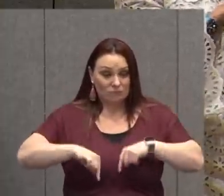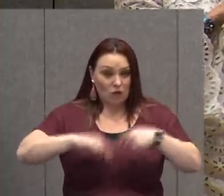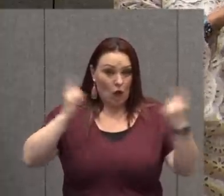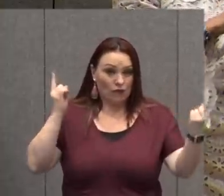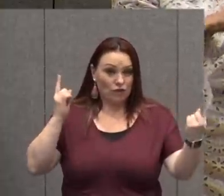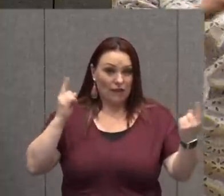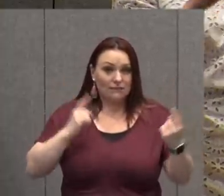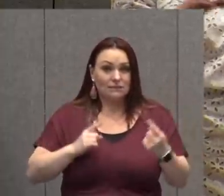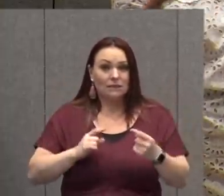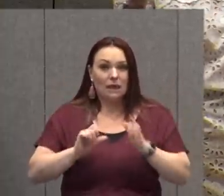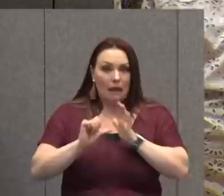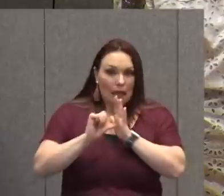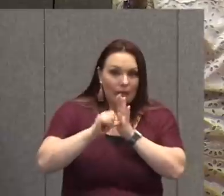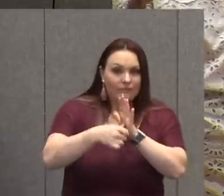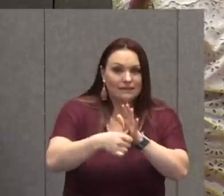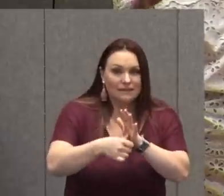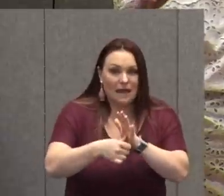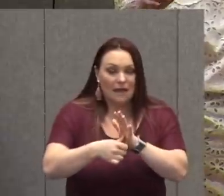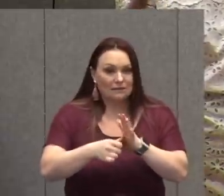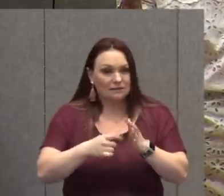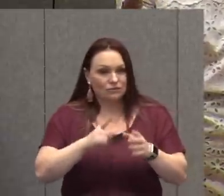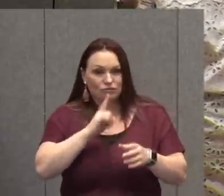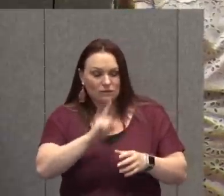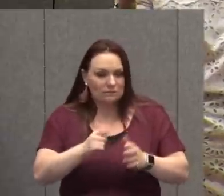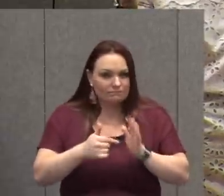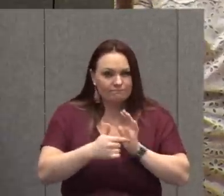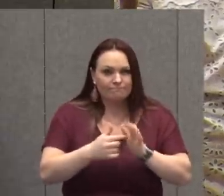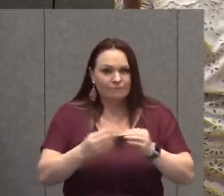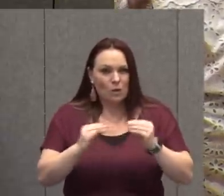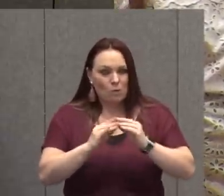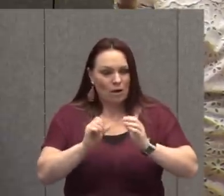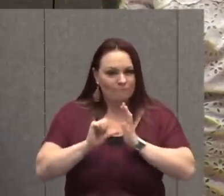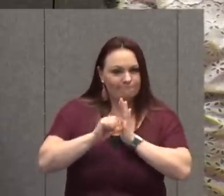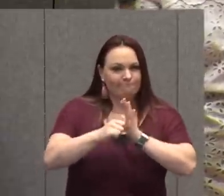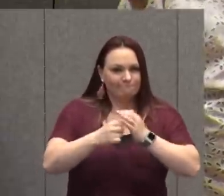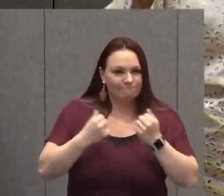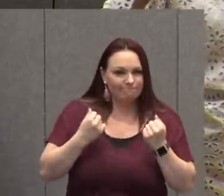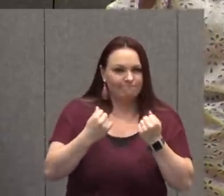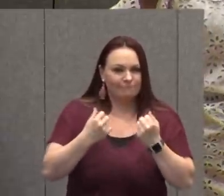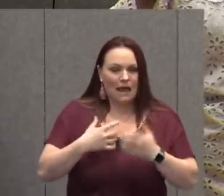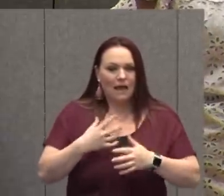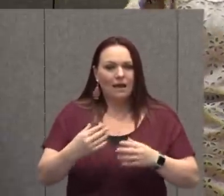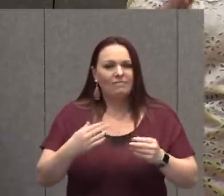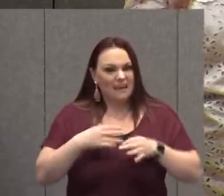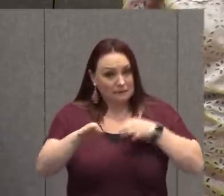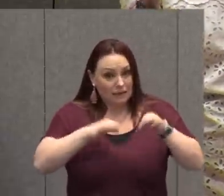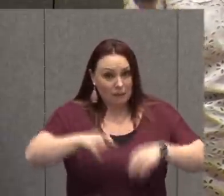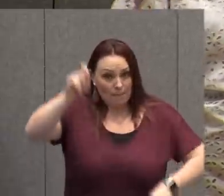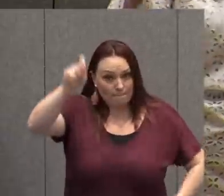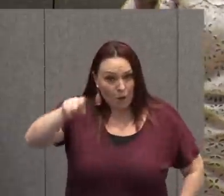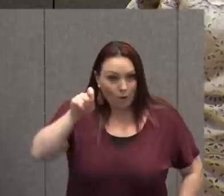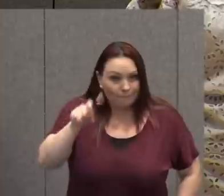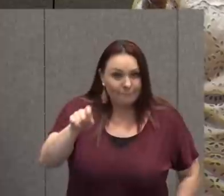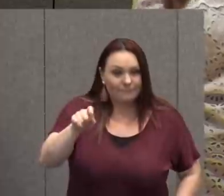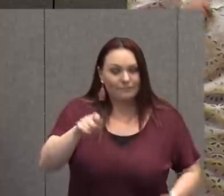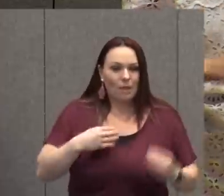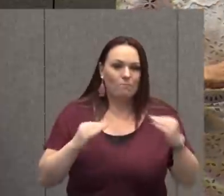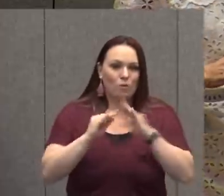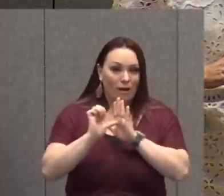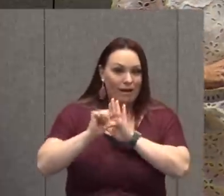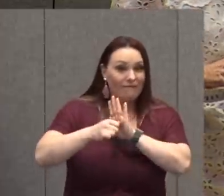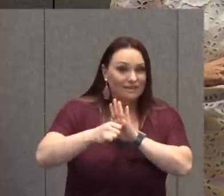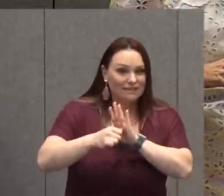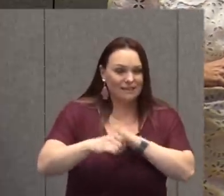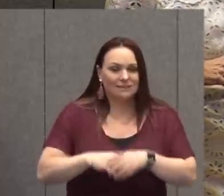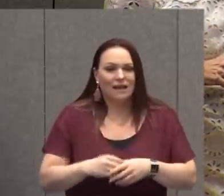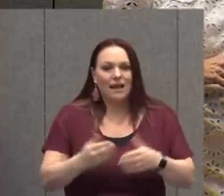want to show something and highlight it and give it more emphasis, that's kind of like the exclamation point, right? That gives more emphasis.